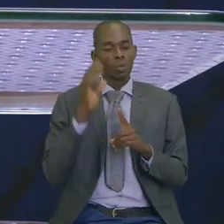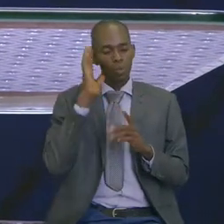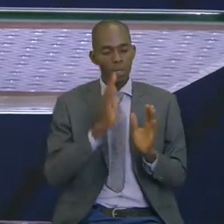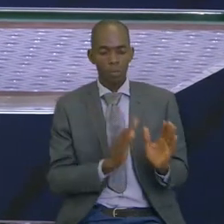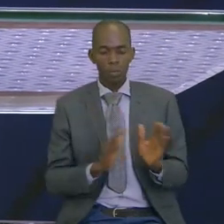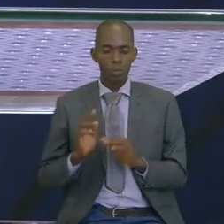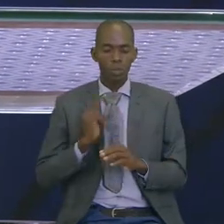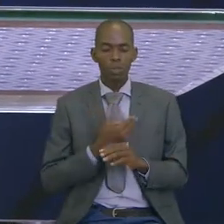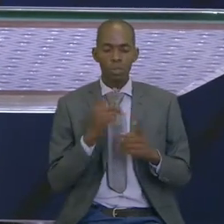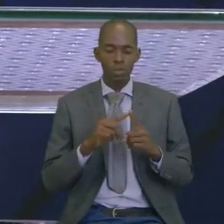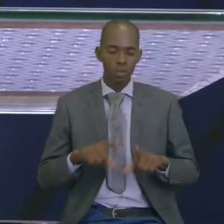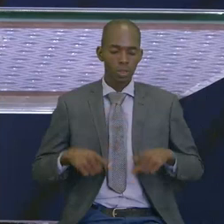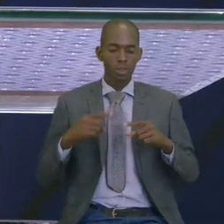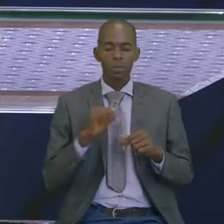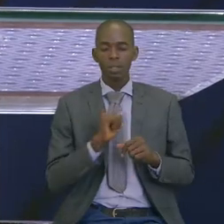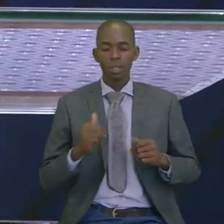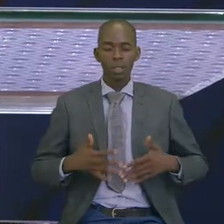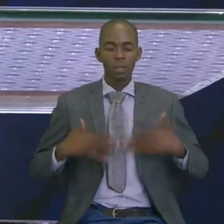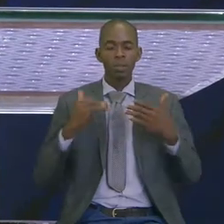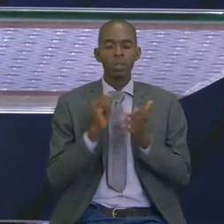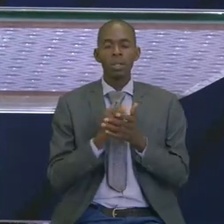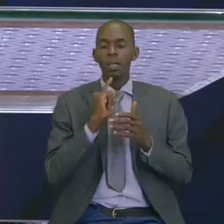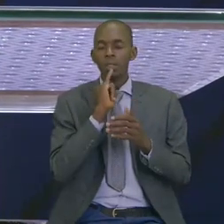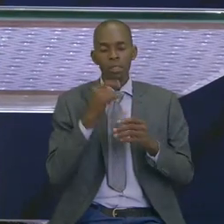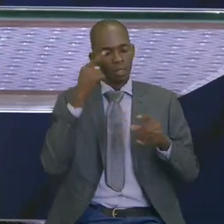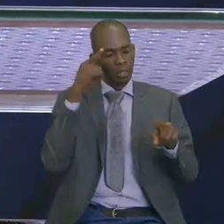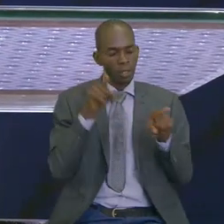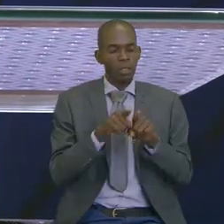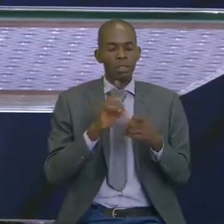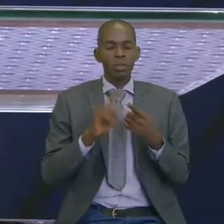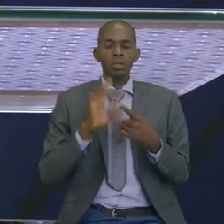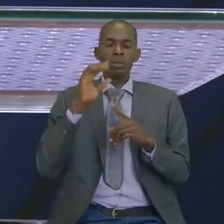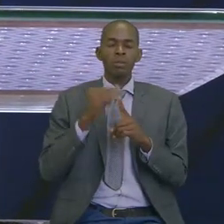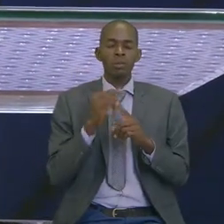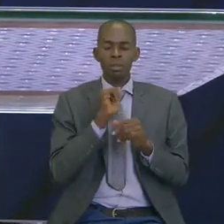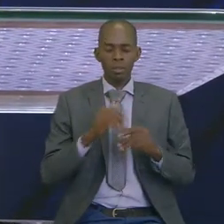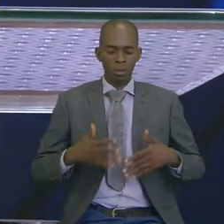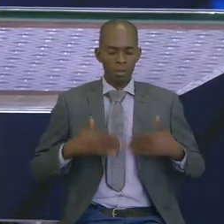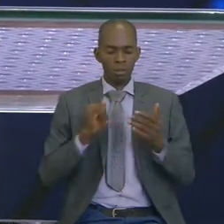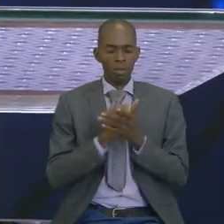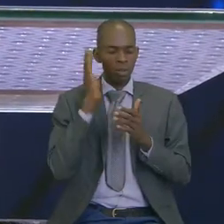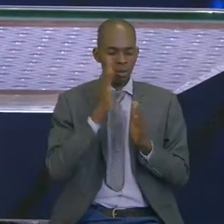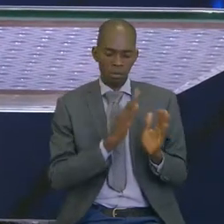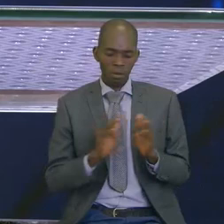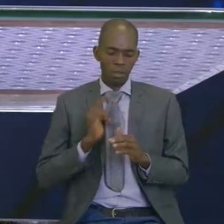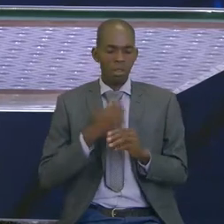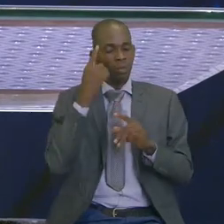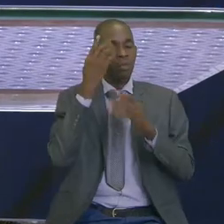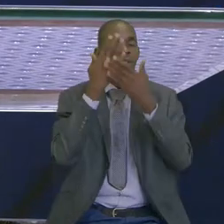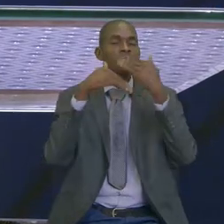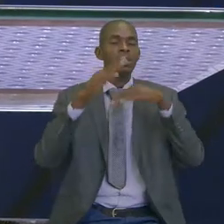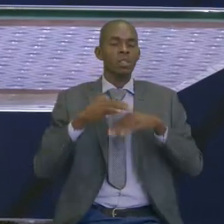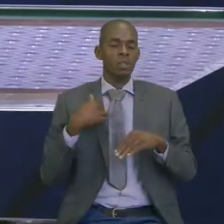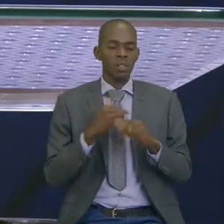to live a life that is conformed to your word, a life that will prepare us for heaven. We pray